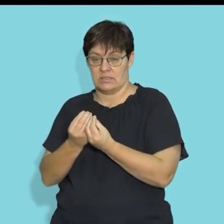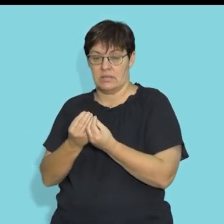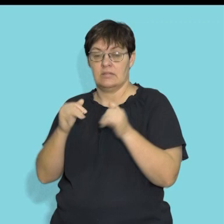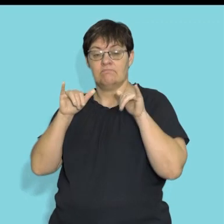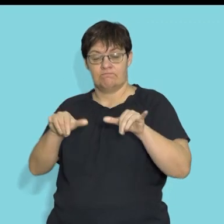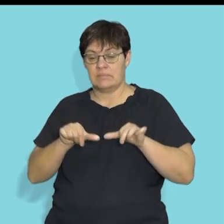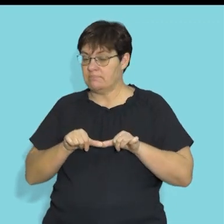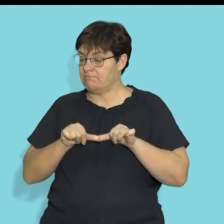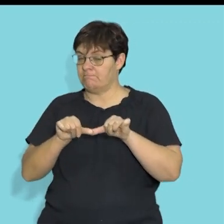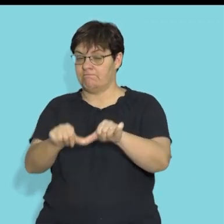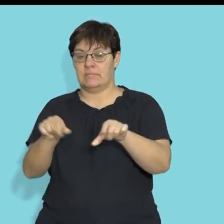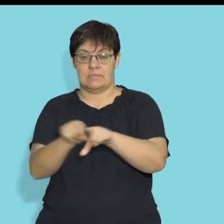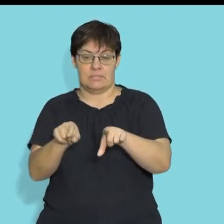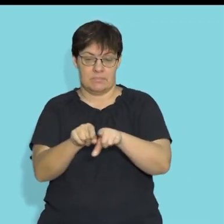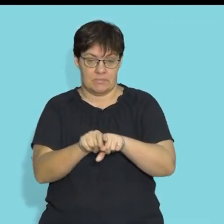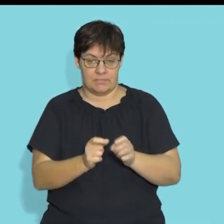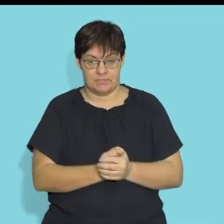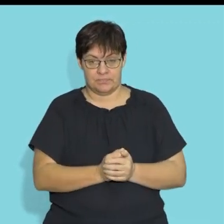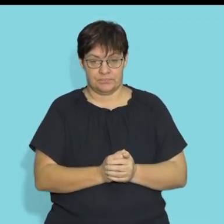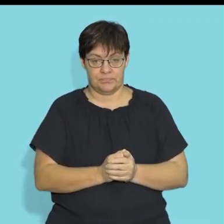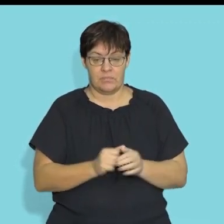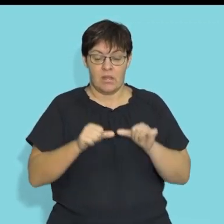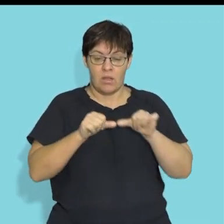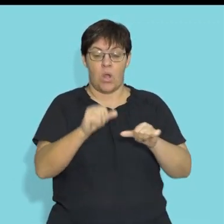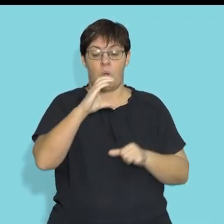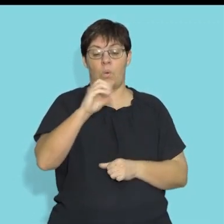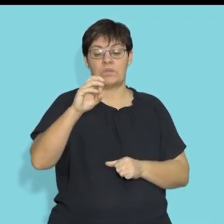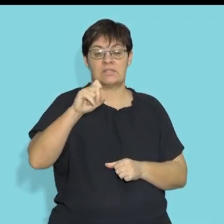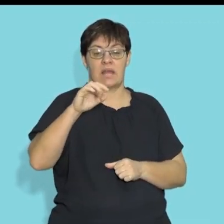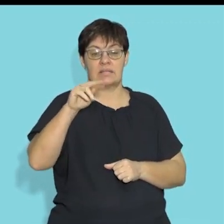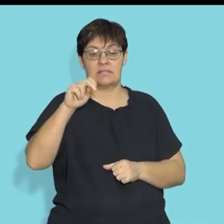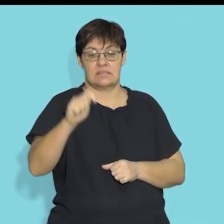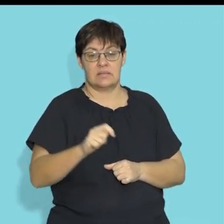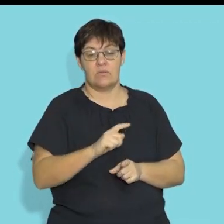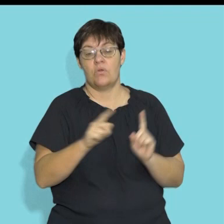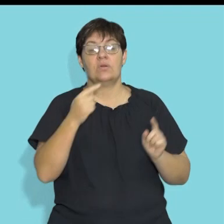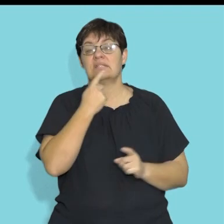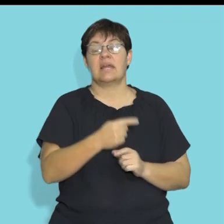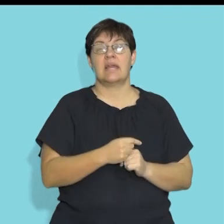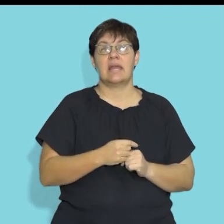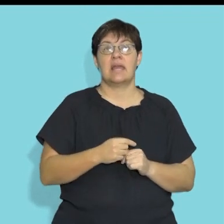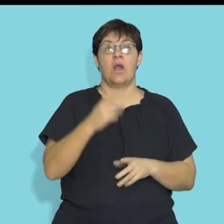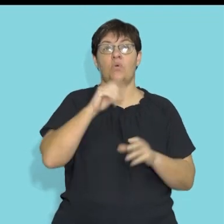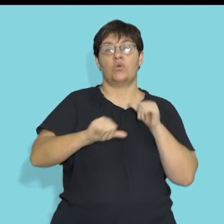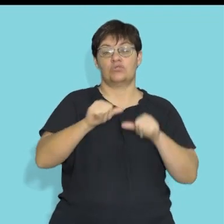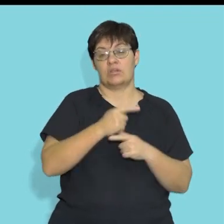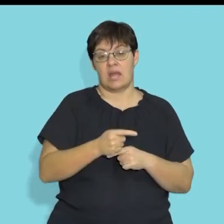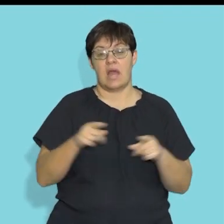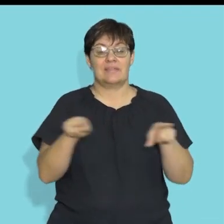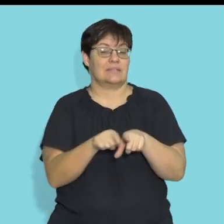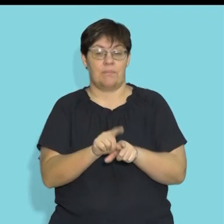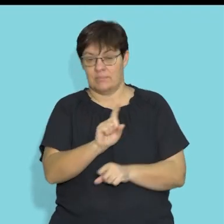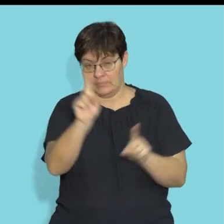remain constant. Remember, the word is constant. We do not say the concentrations are the